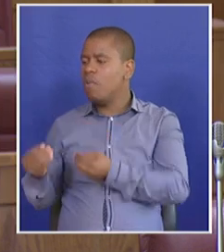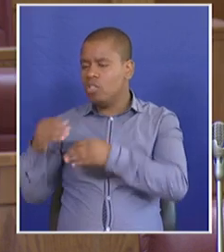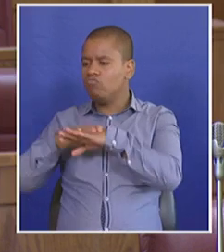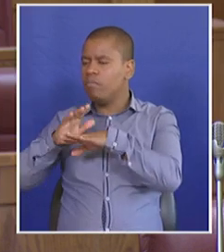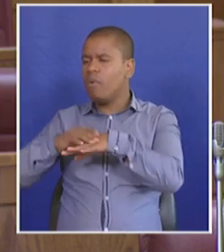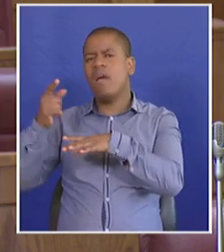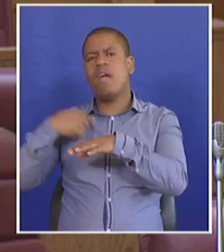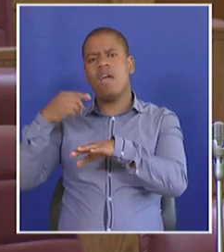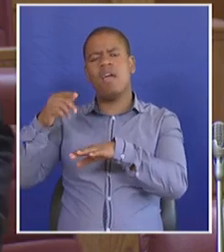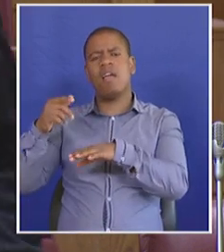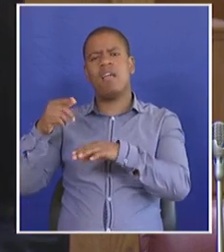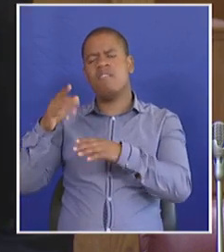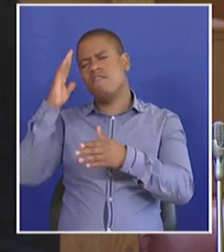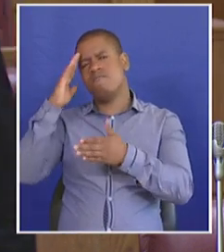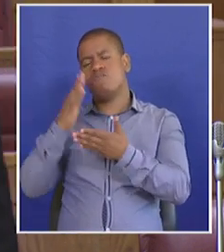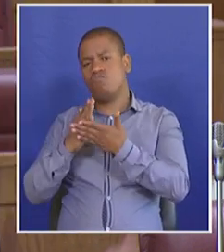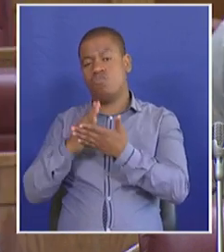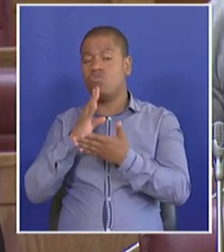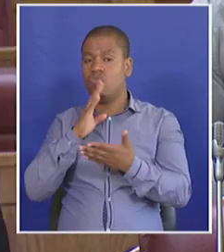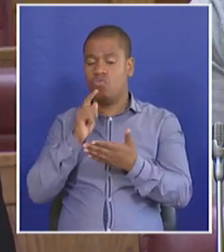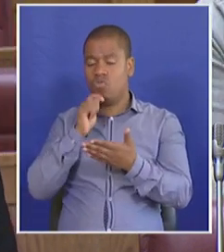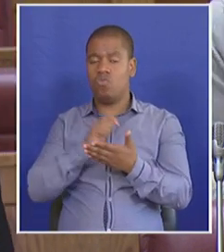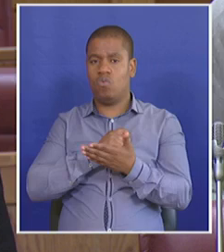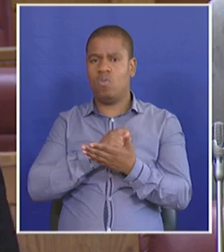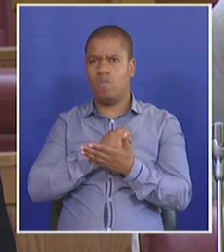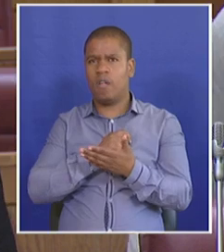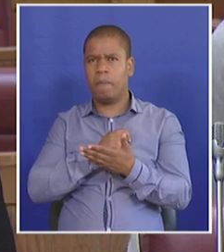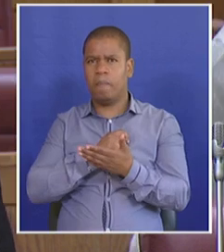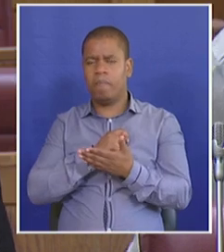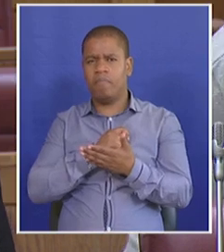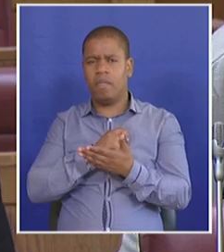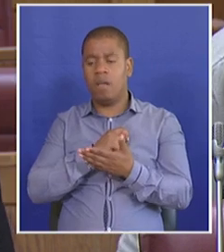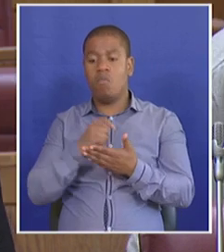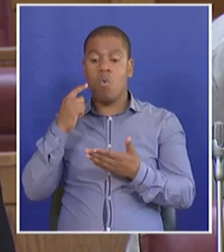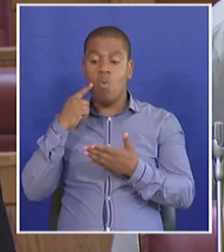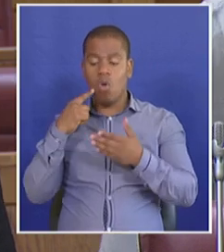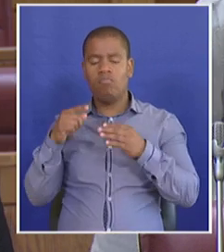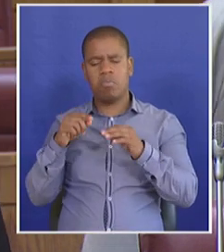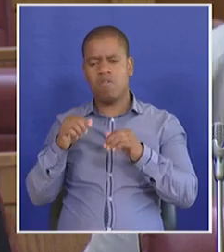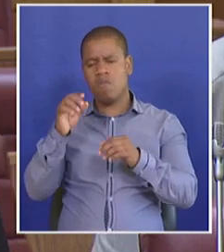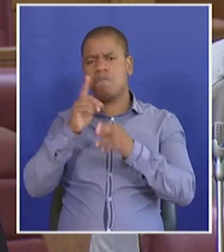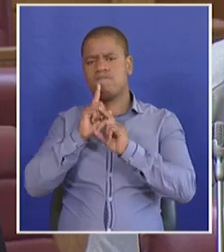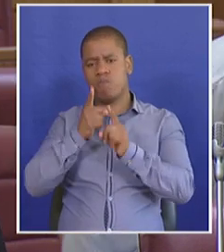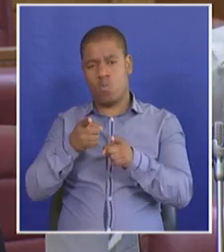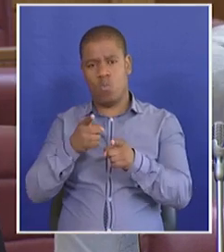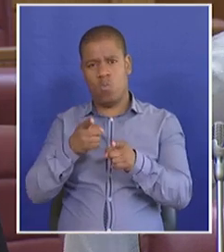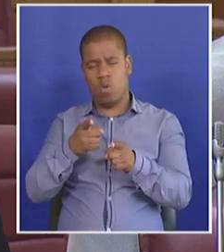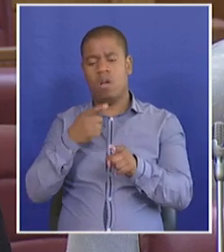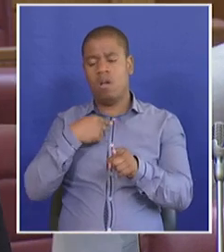forth. The fact of the matter is that there are no simple sort of straightforward answers to questions of this